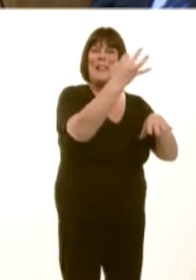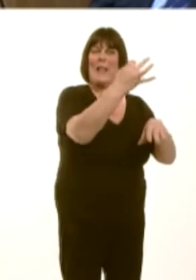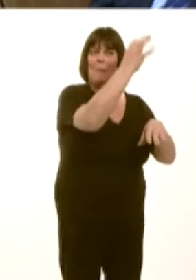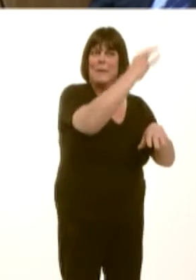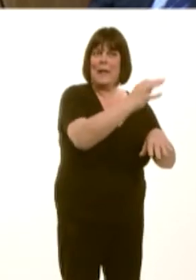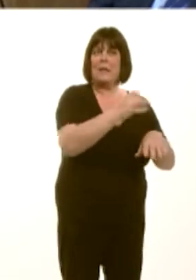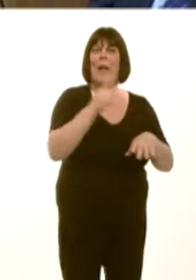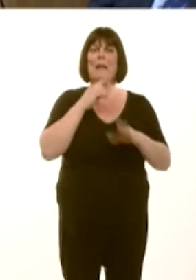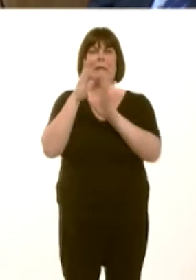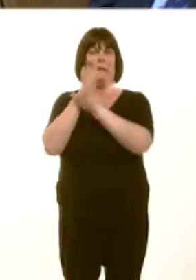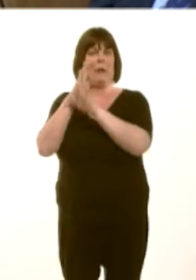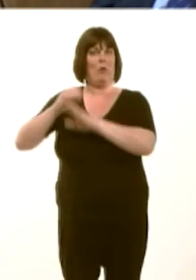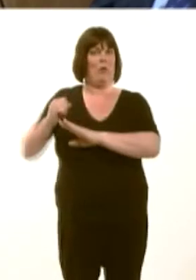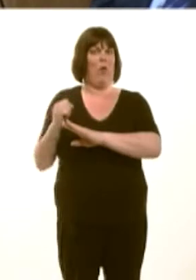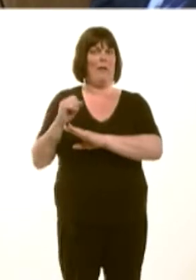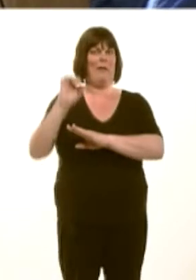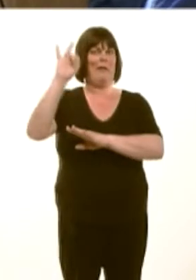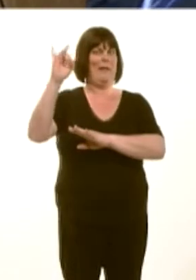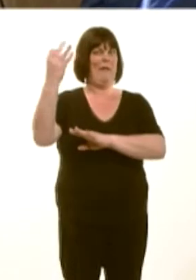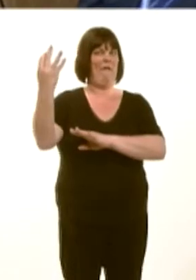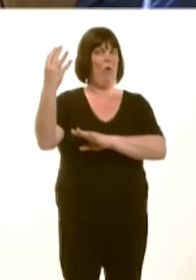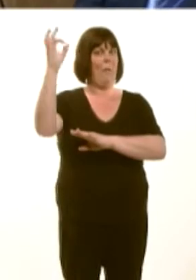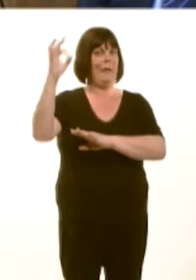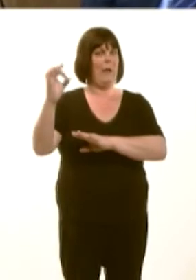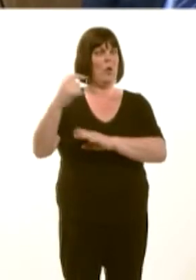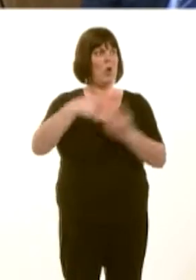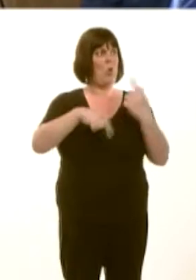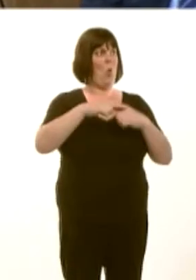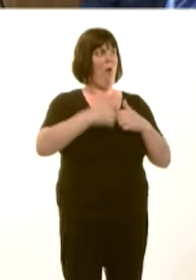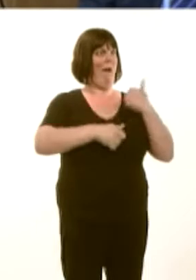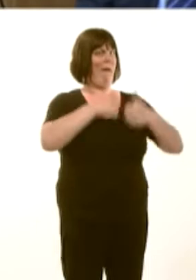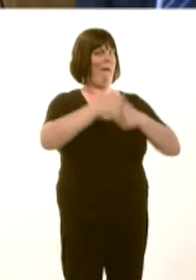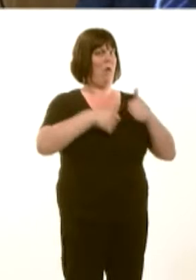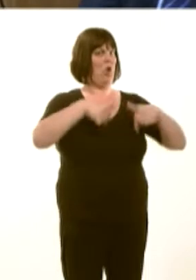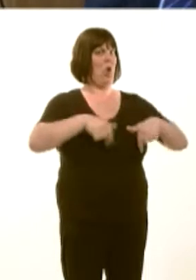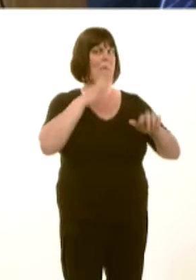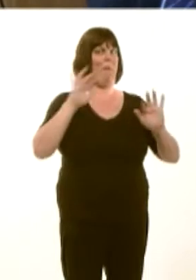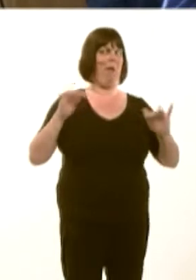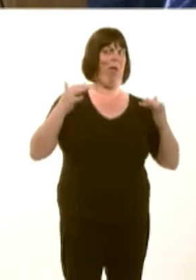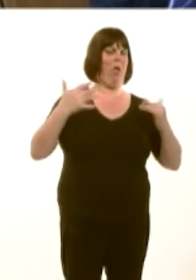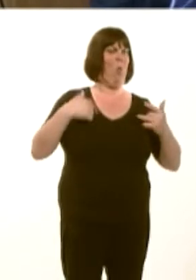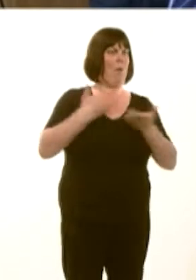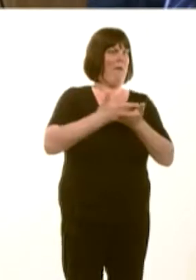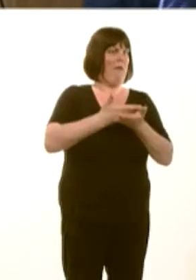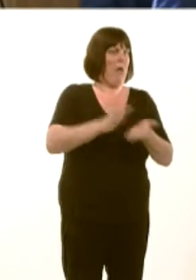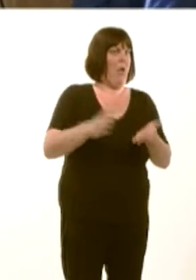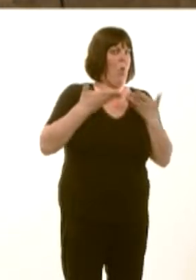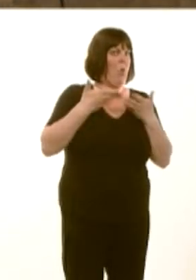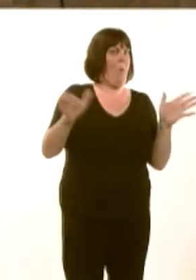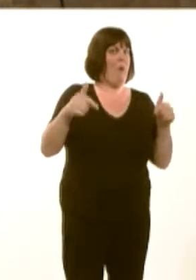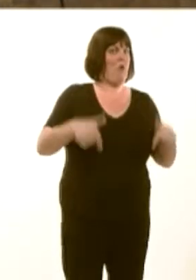and Secret Scotland, 74%. The compliance in Scotland. So we lead the way in terms of transparency as far as the UK is